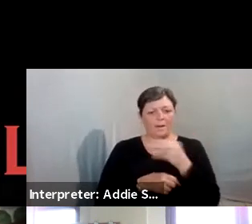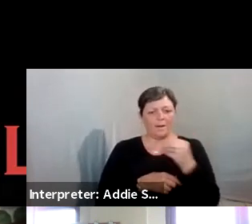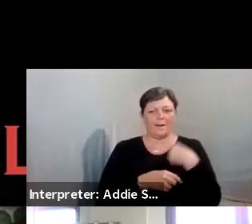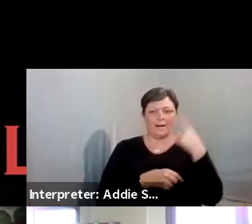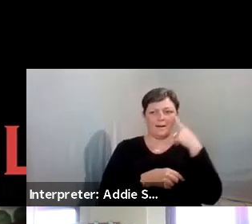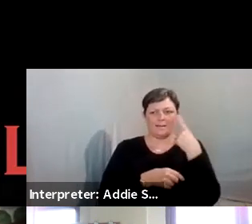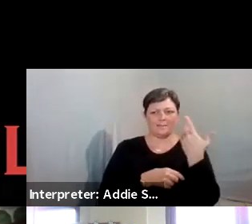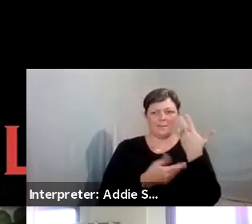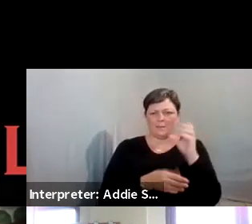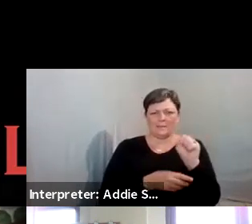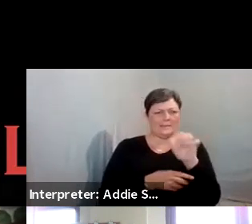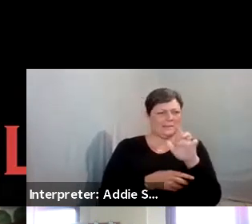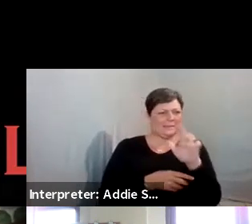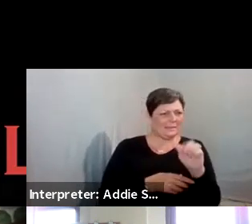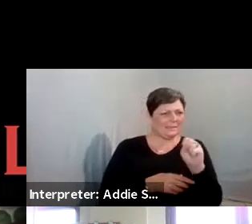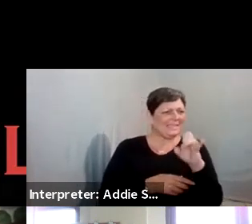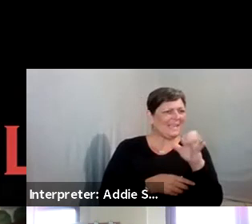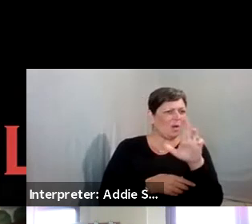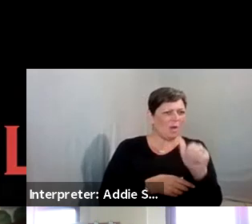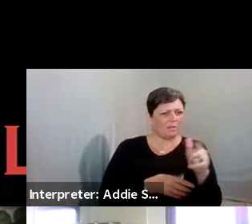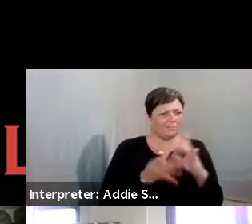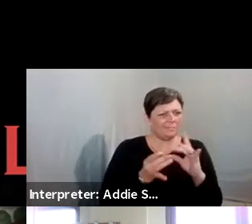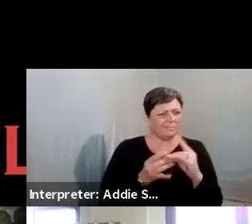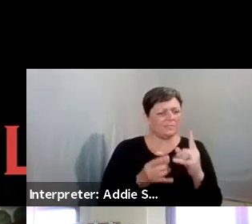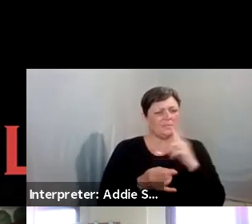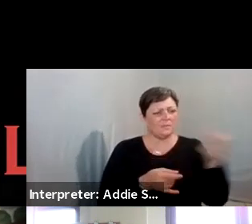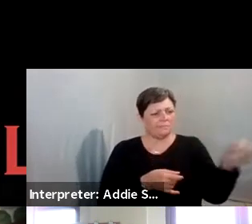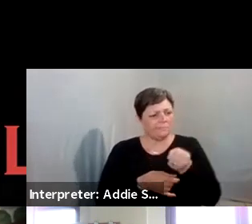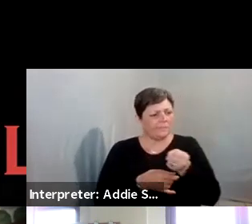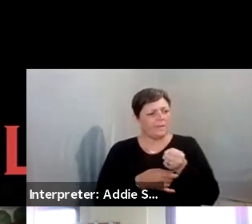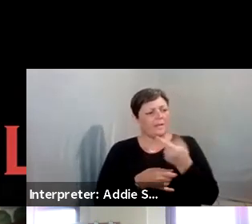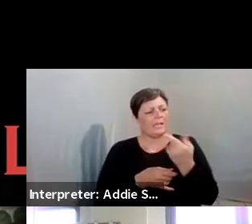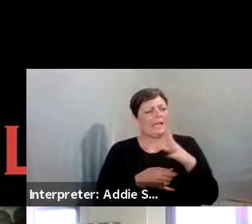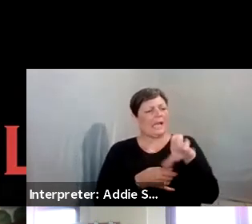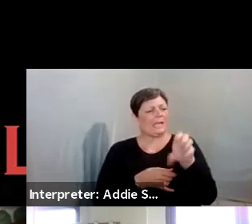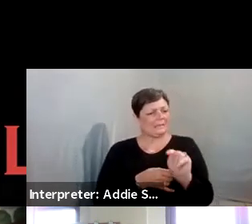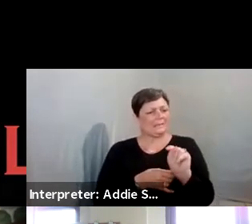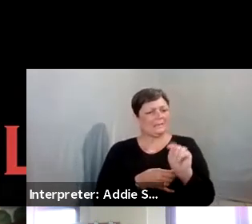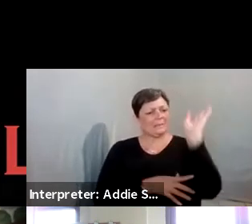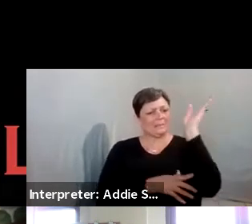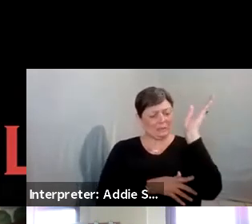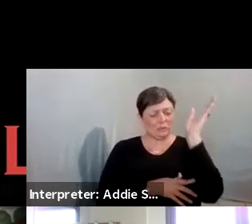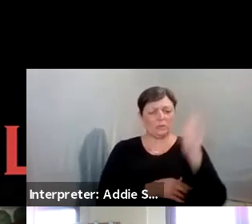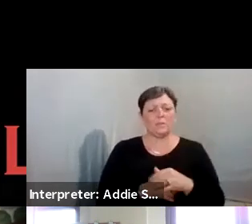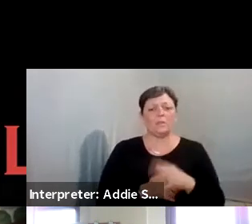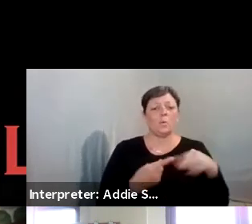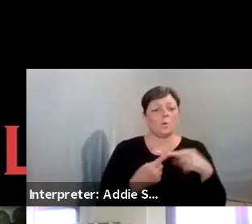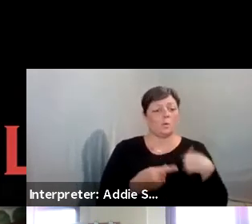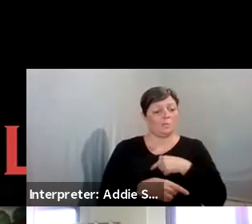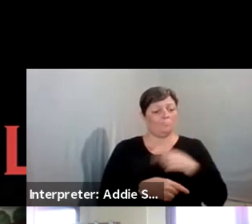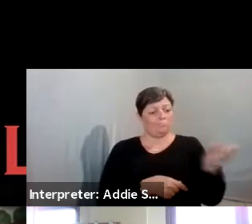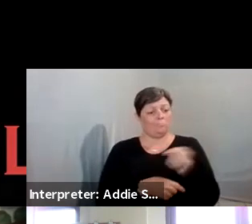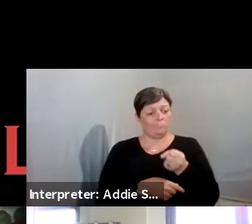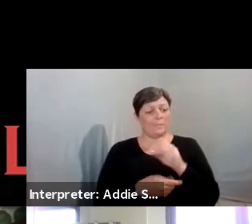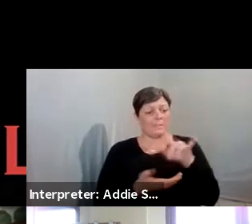don't know, Sierra, it might have been you mentioning or somebody else bringing in guest speakers. And I know that when we brought in our